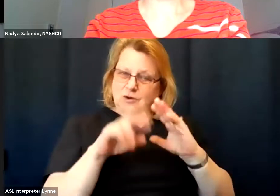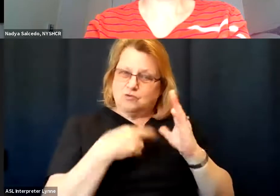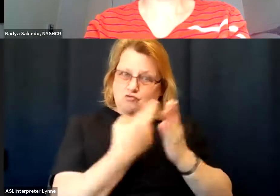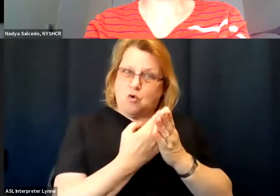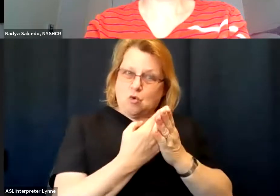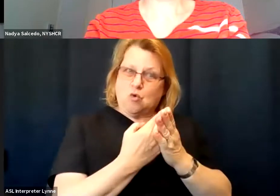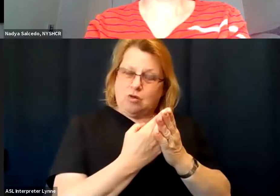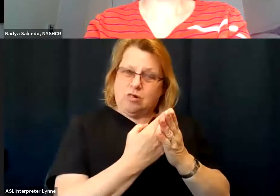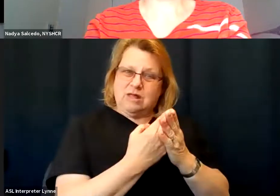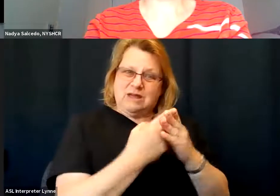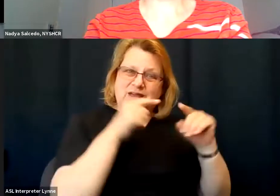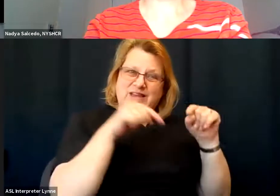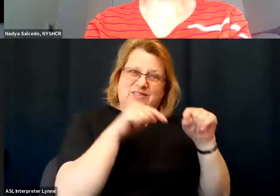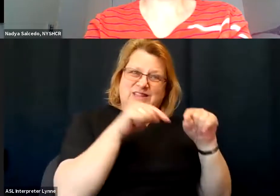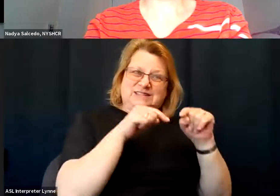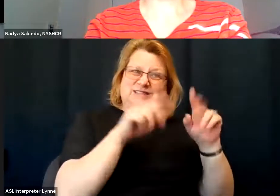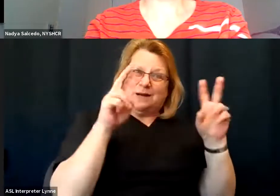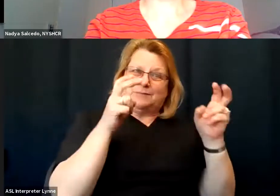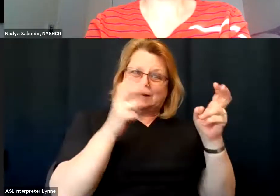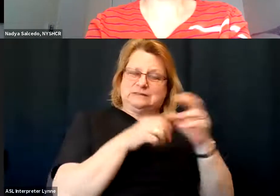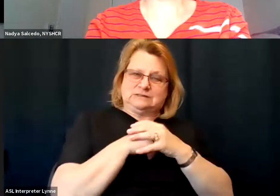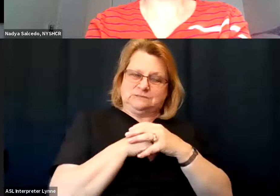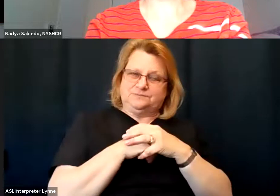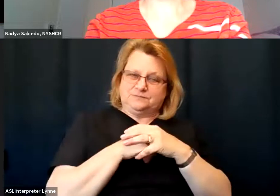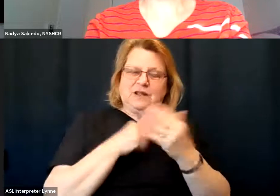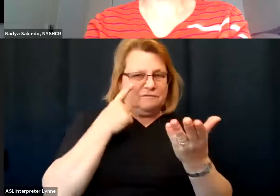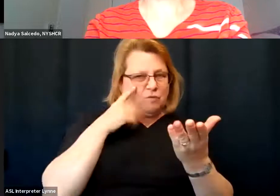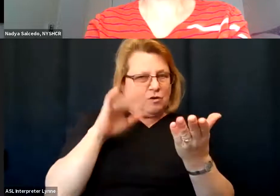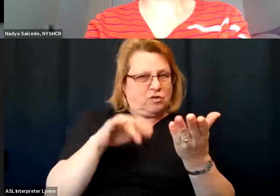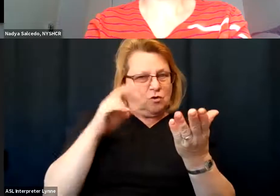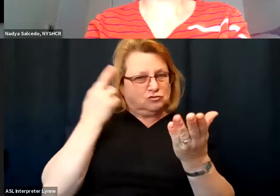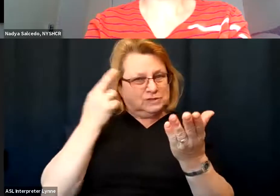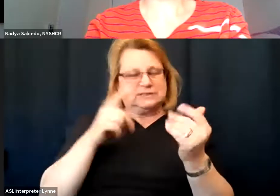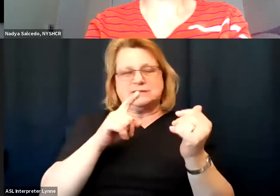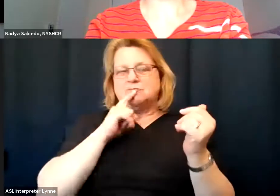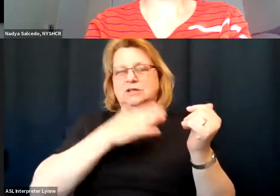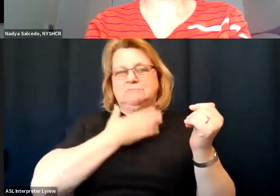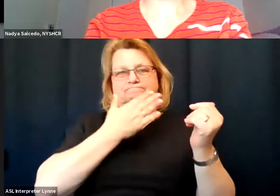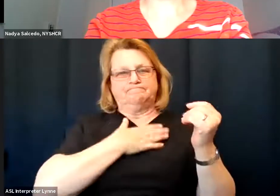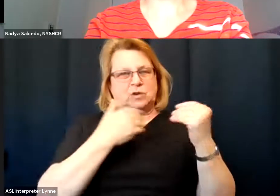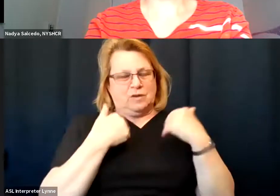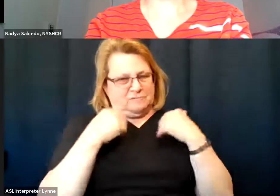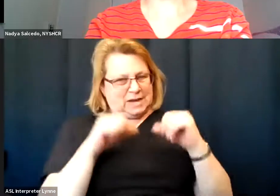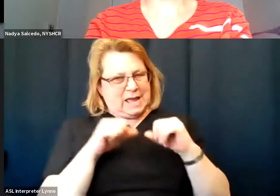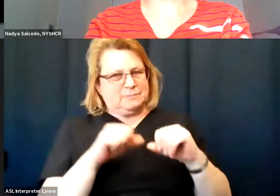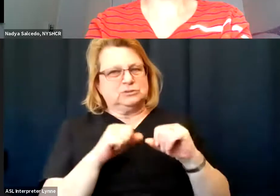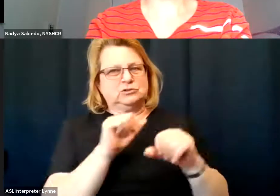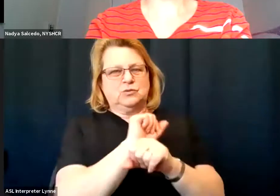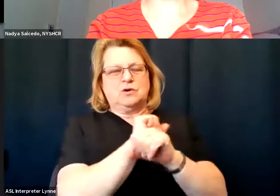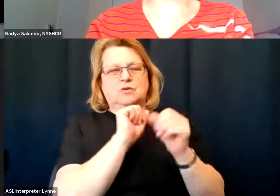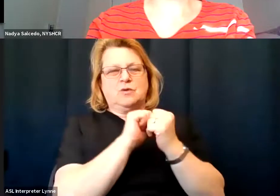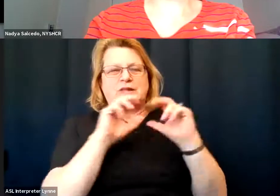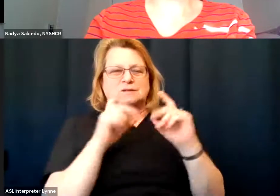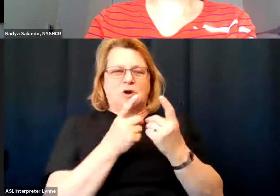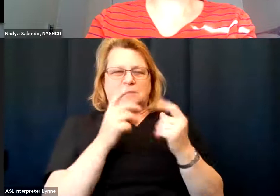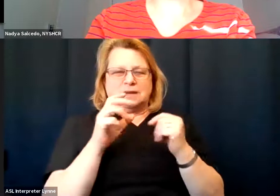and around these topics. And so, you know, for those reasons, I'm really glad that we have been able to work with the Department of State, but